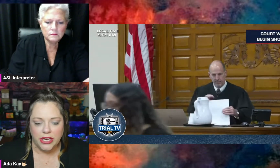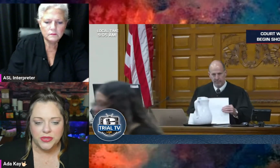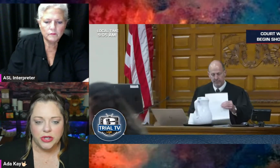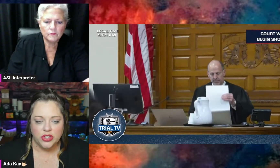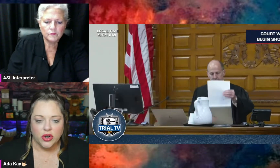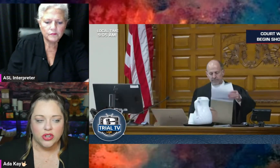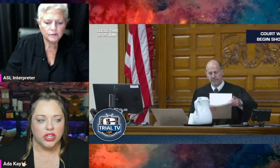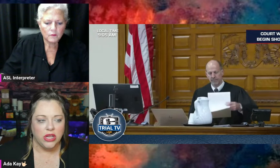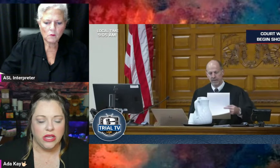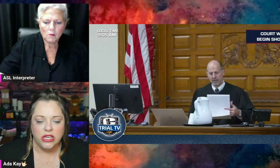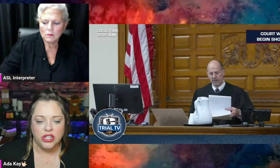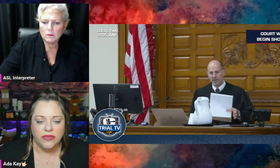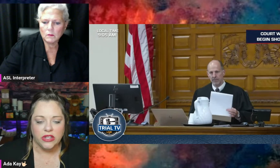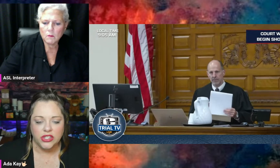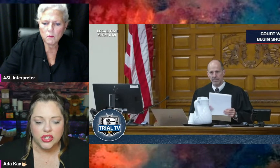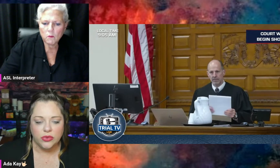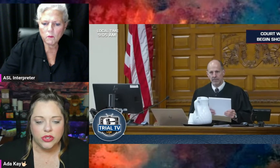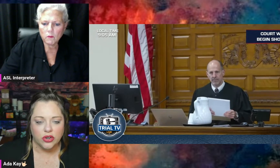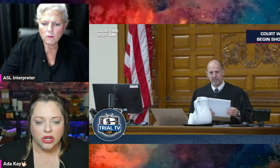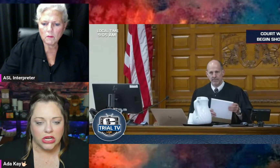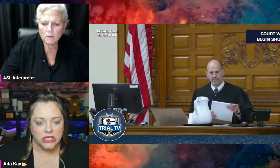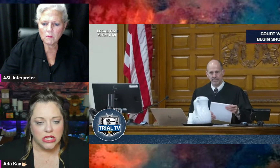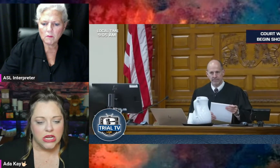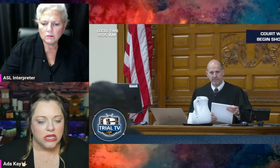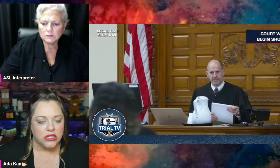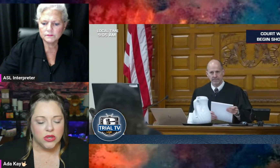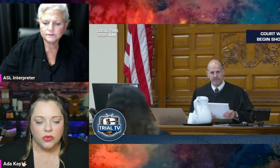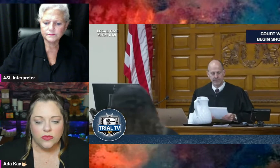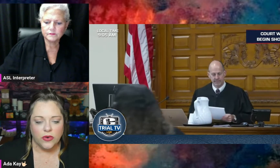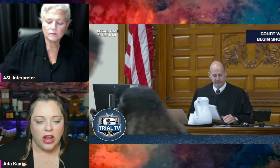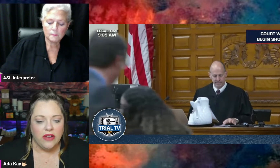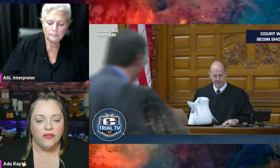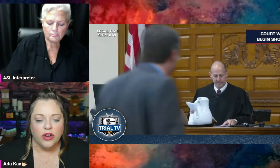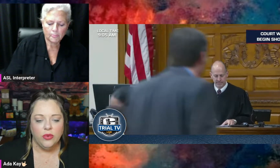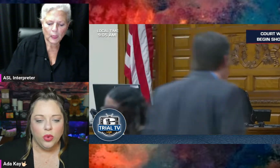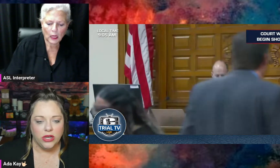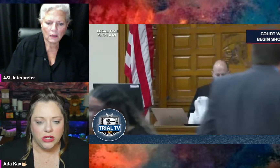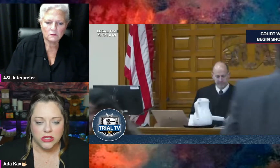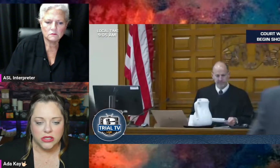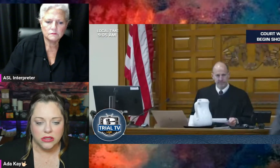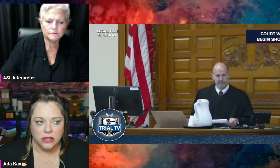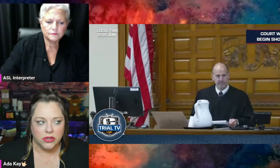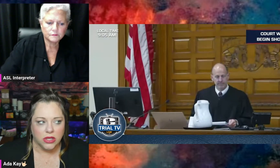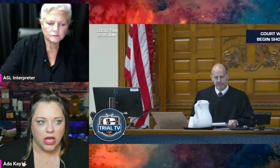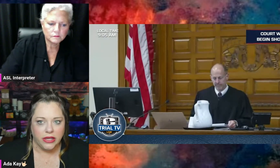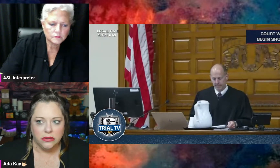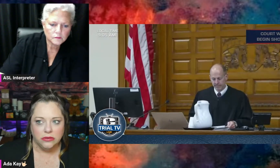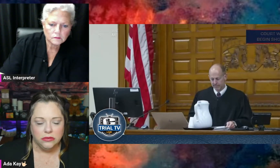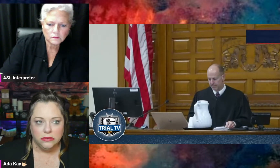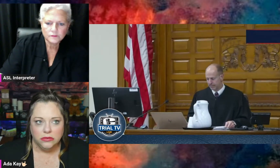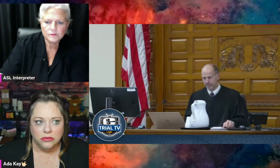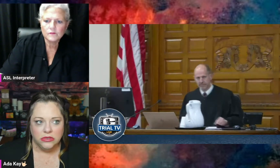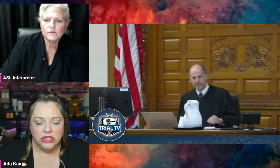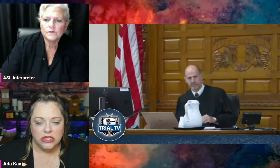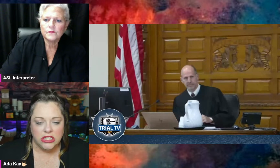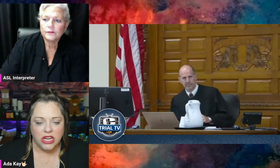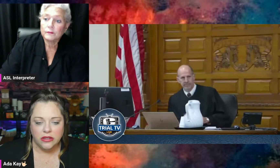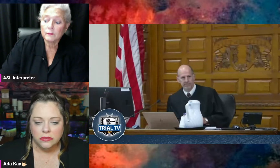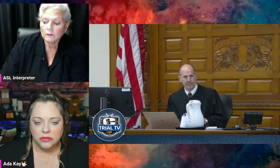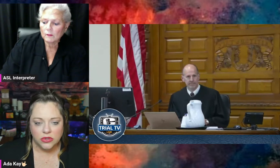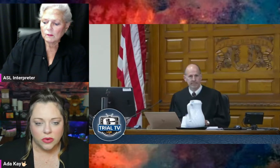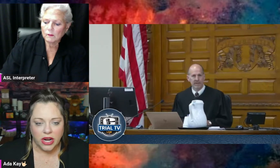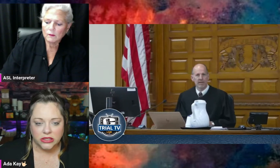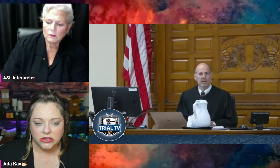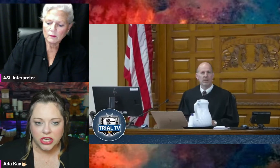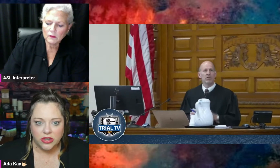one case being charged, and they each have at least 2 attorneys. So for every witness, there's like